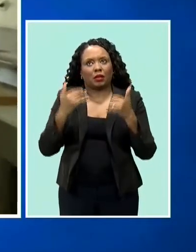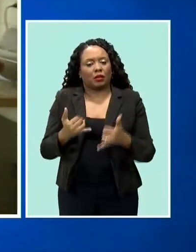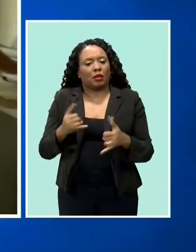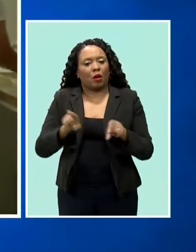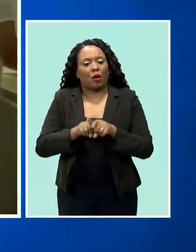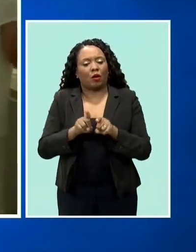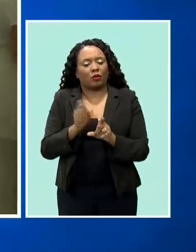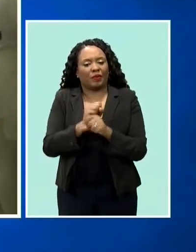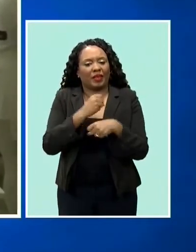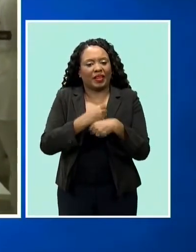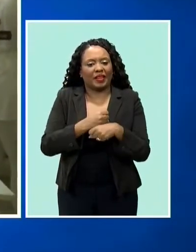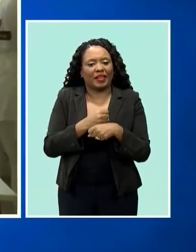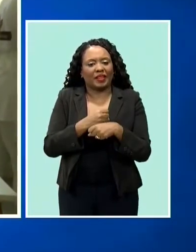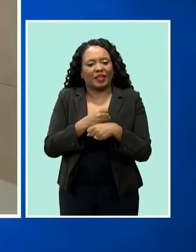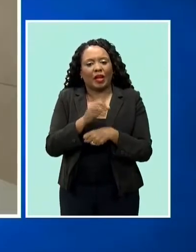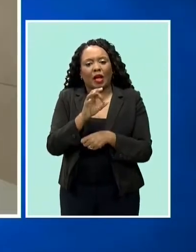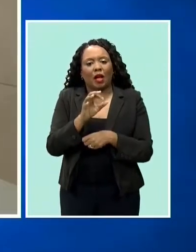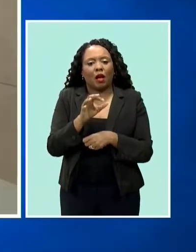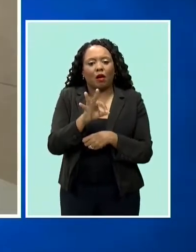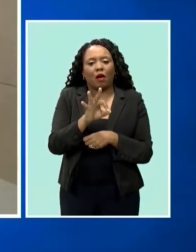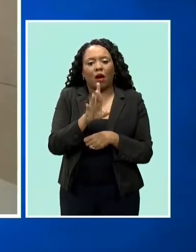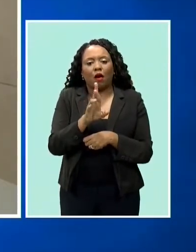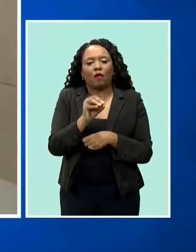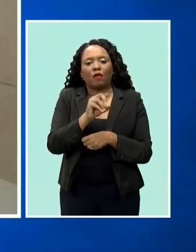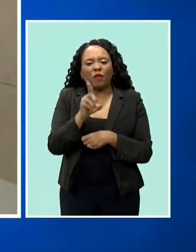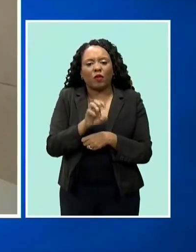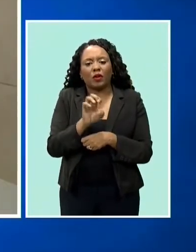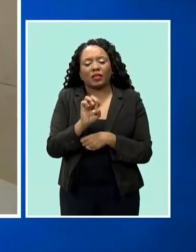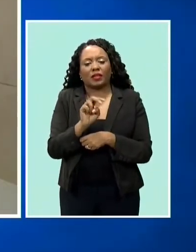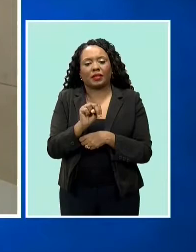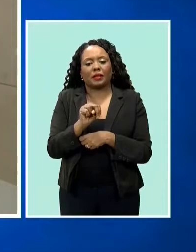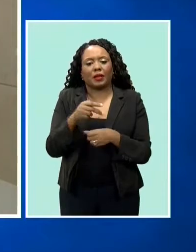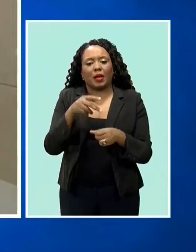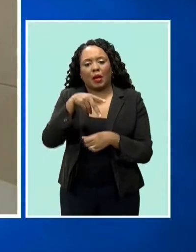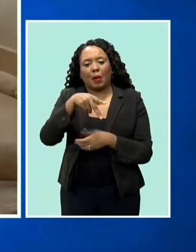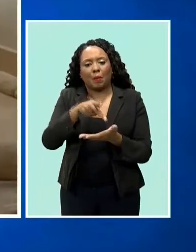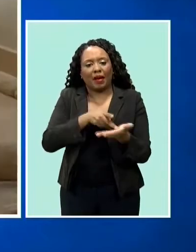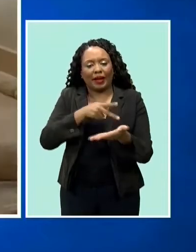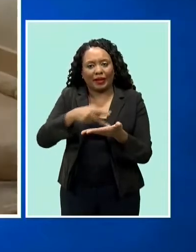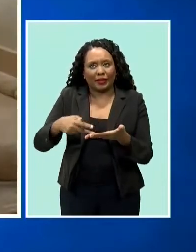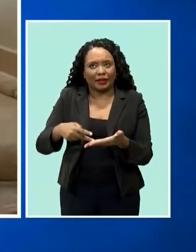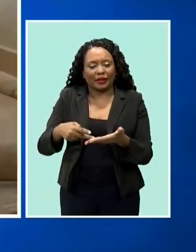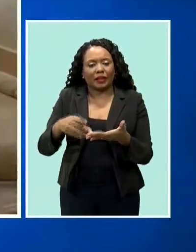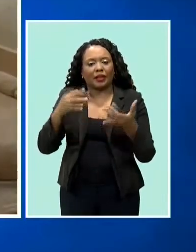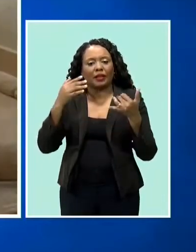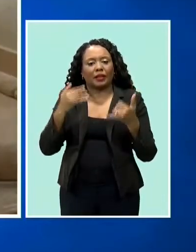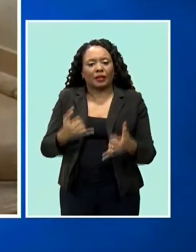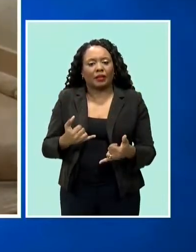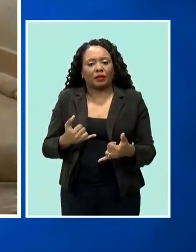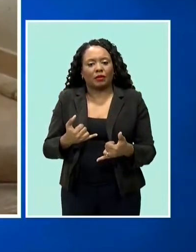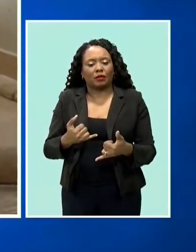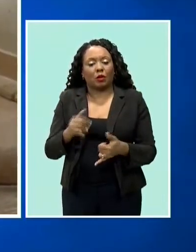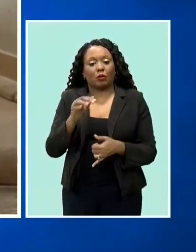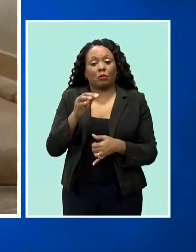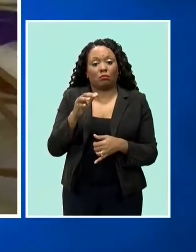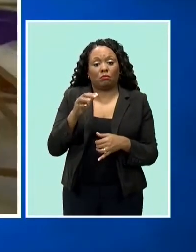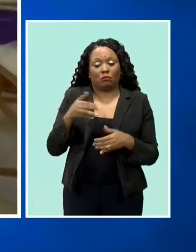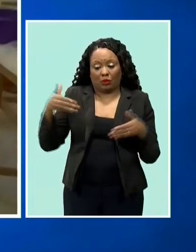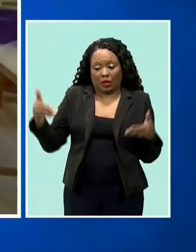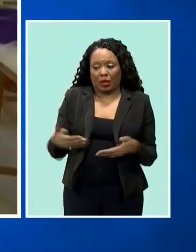pies. His turnover increased 20-fold to over $1 million, and his payroll has risen from 4 to 25